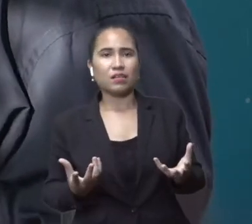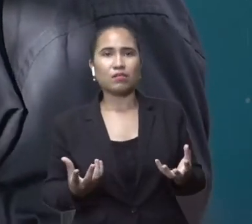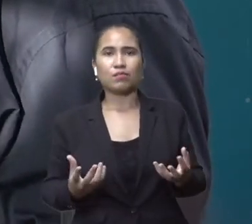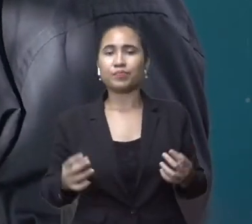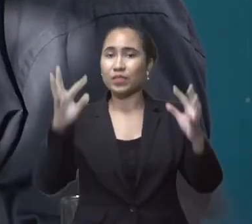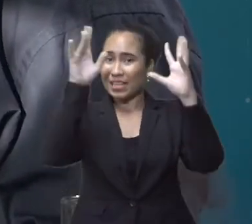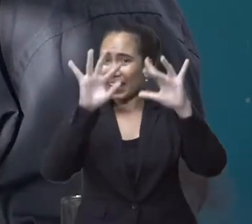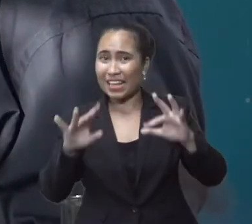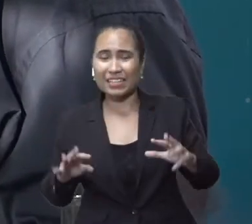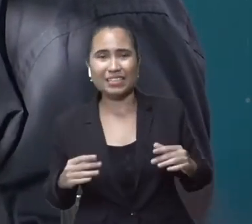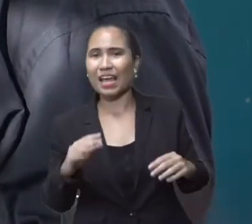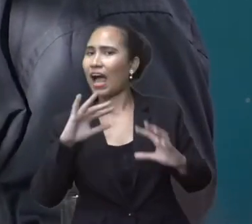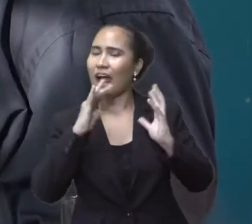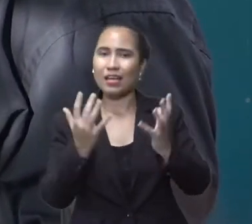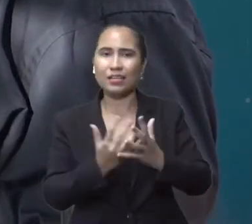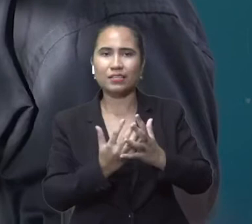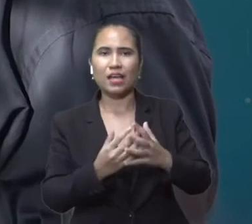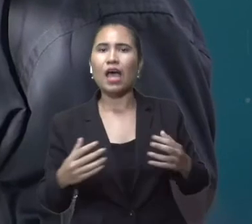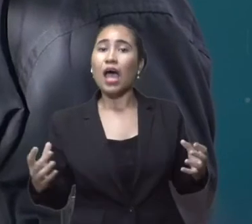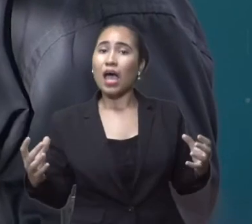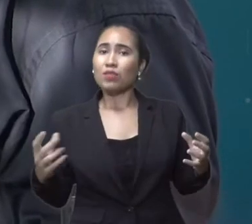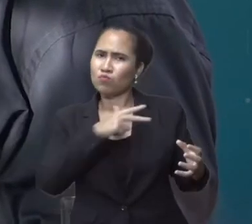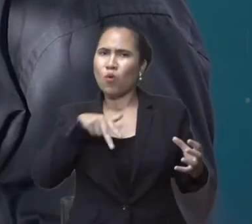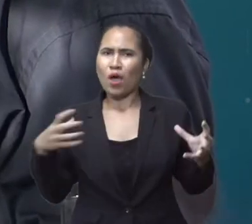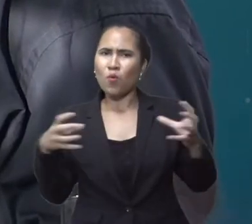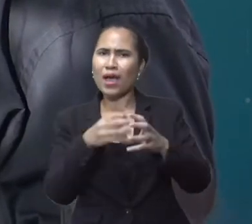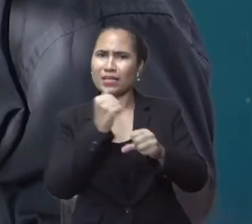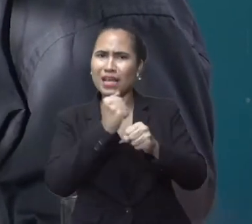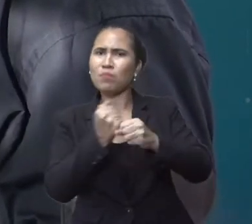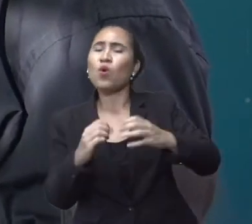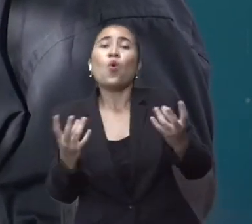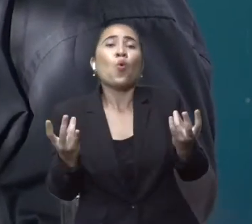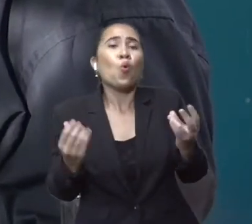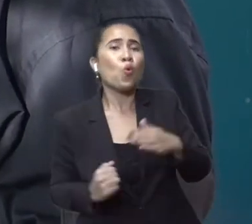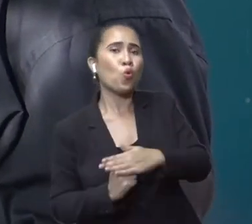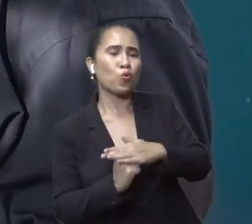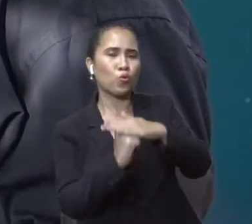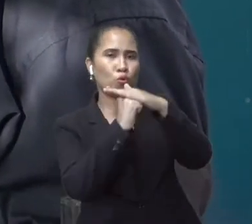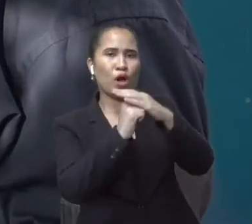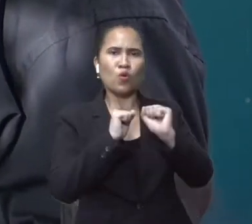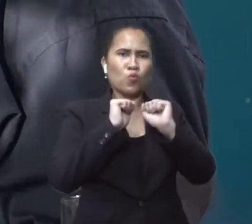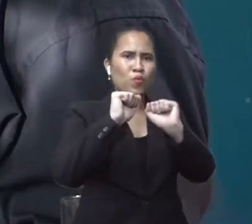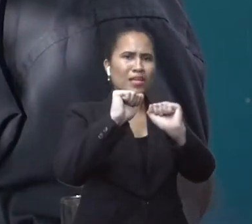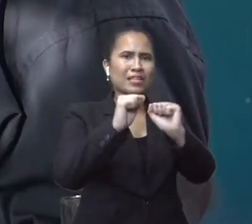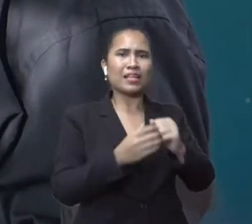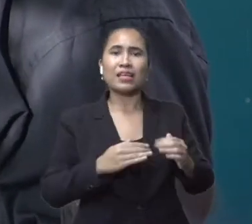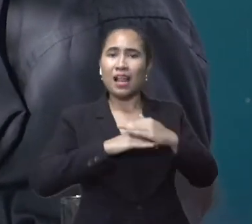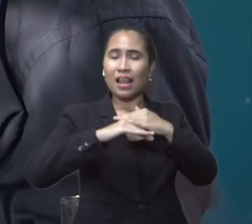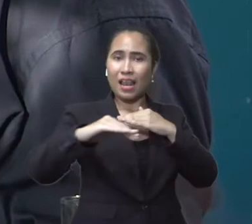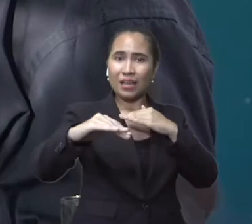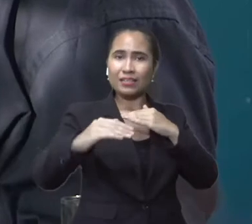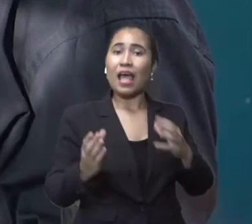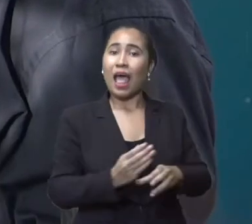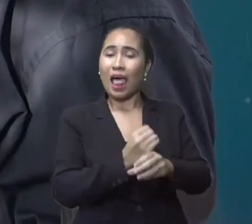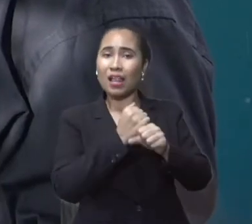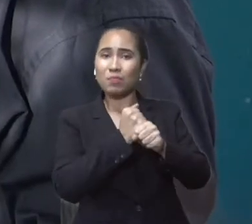been working with CARICOM member states and governments to see how we can support greater resilience at the country and the regional level,